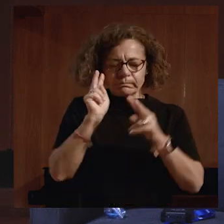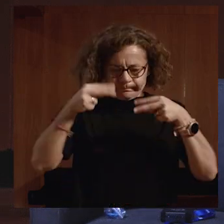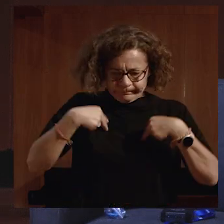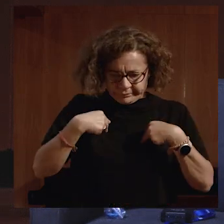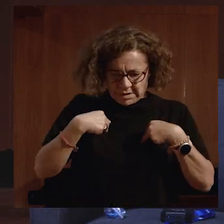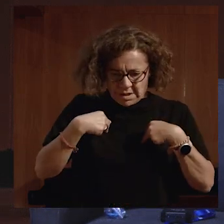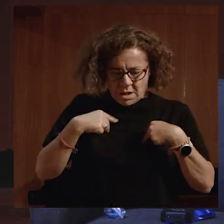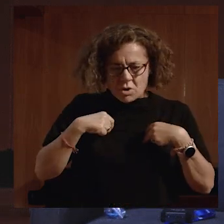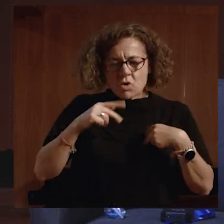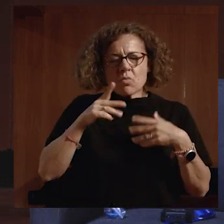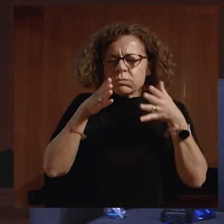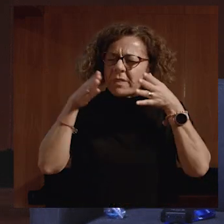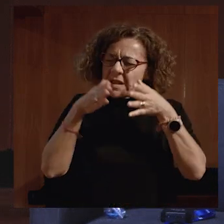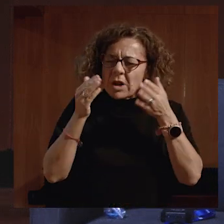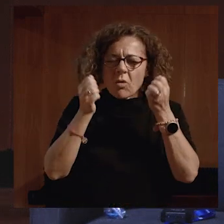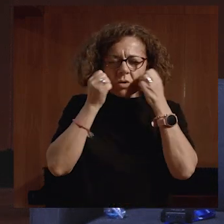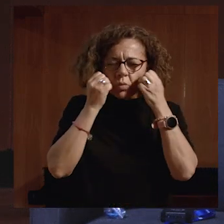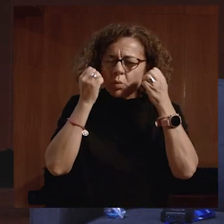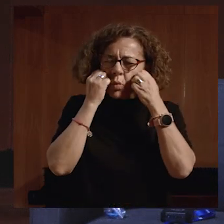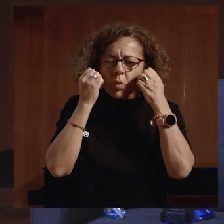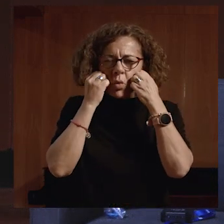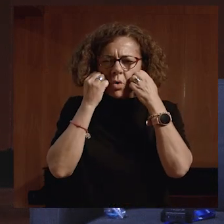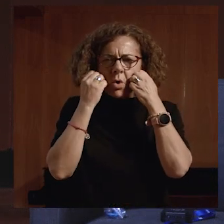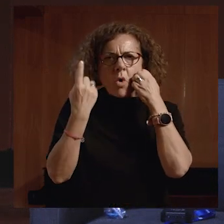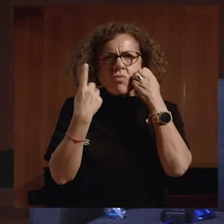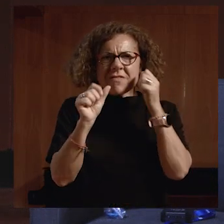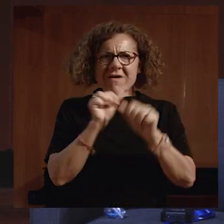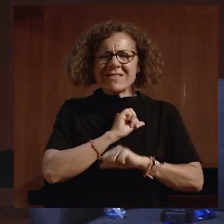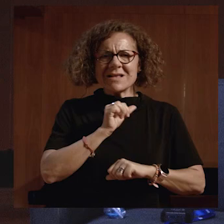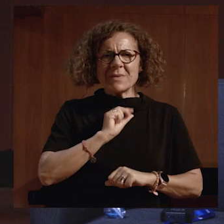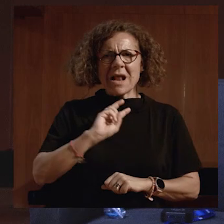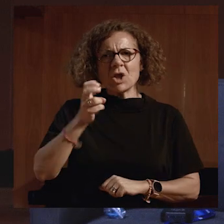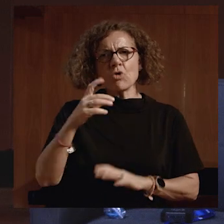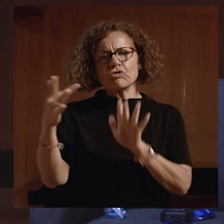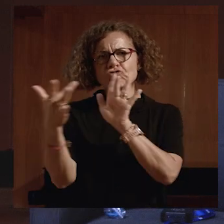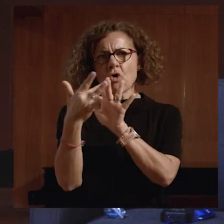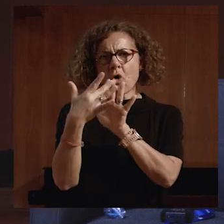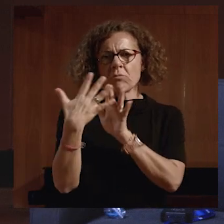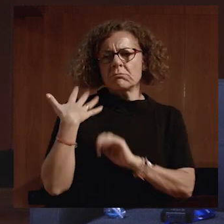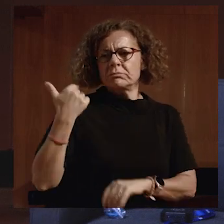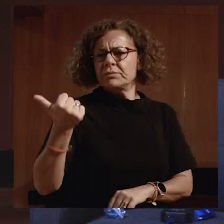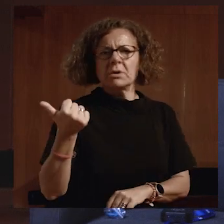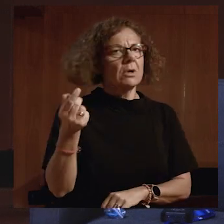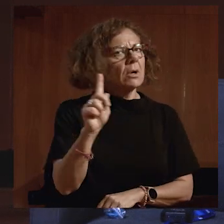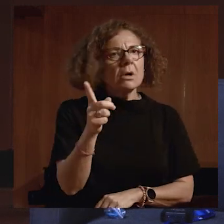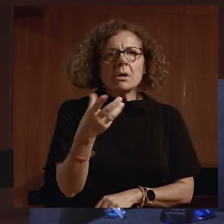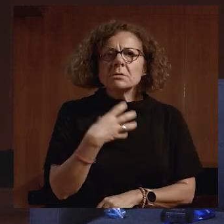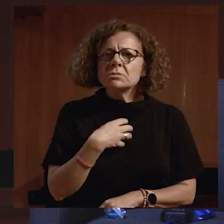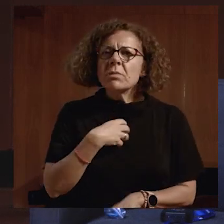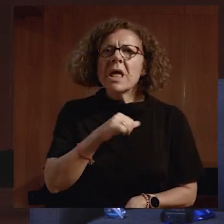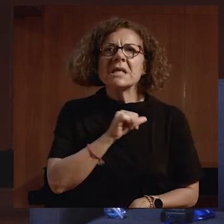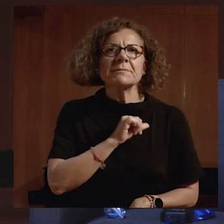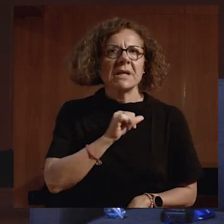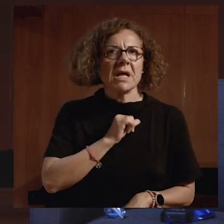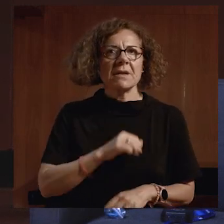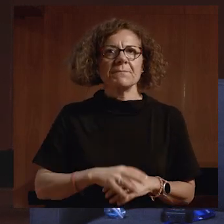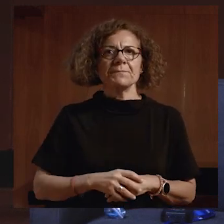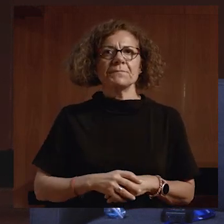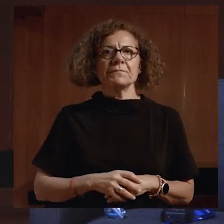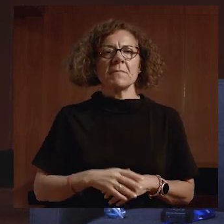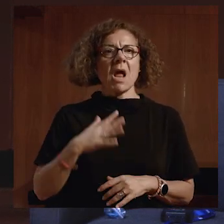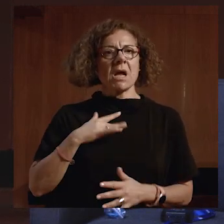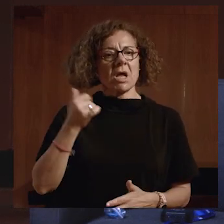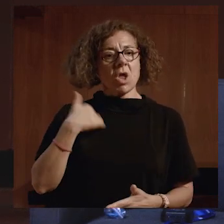Don't wait for other people to contact you. Don't wait for that day of professional life to suddenly hit, and then you go, oh